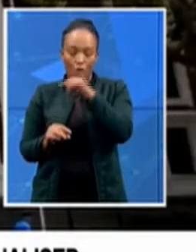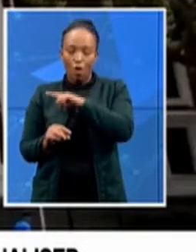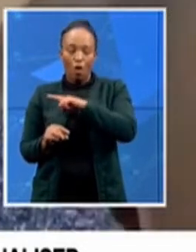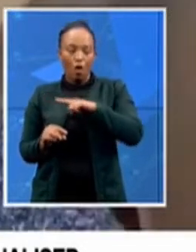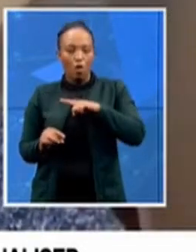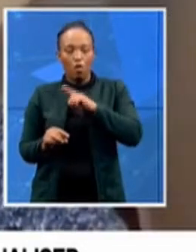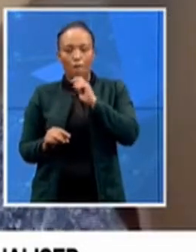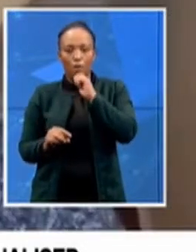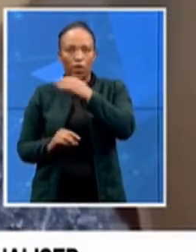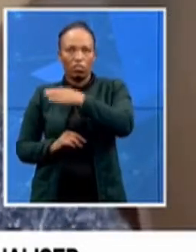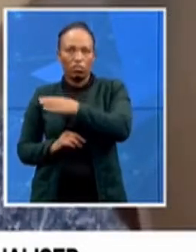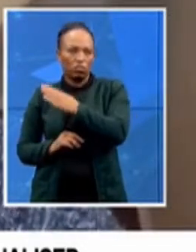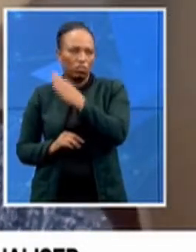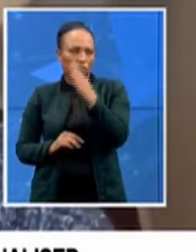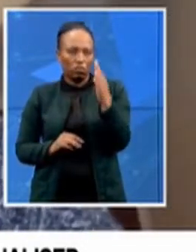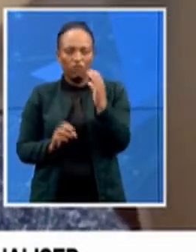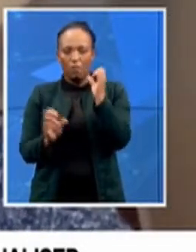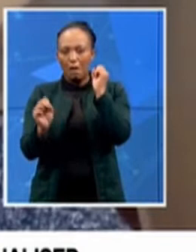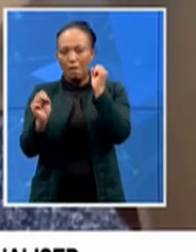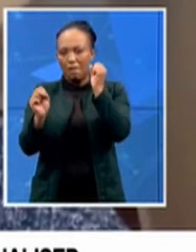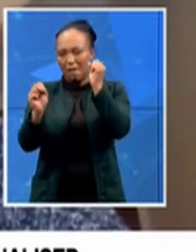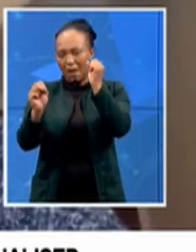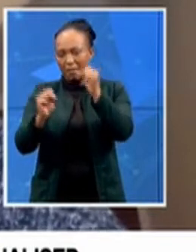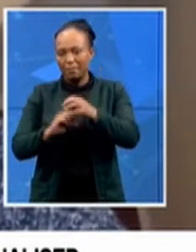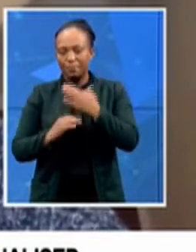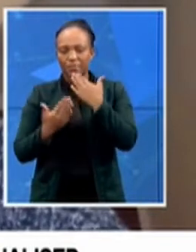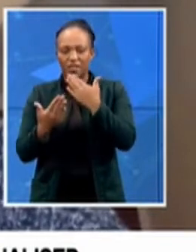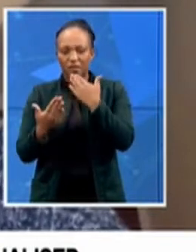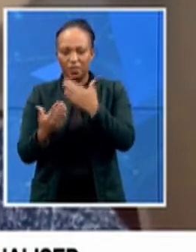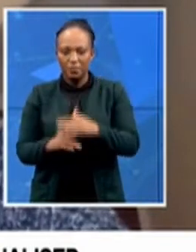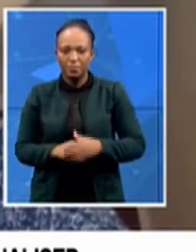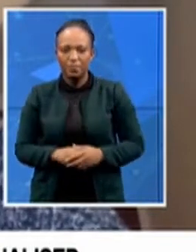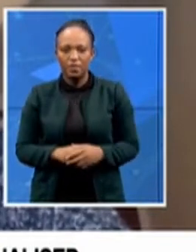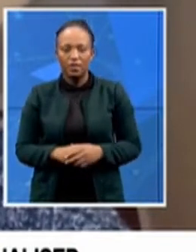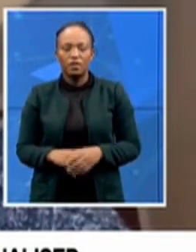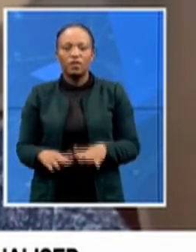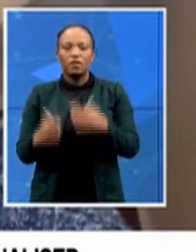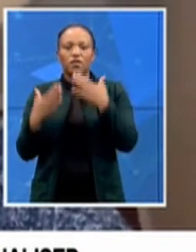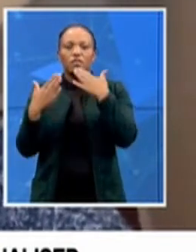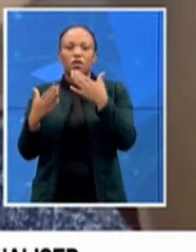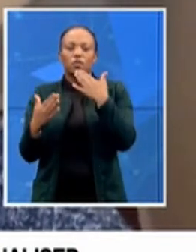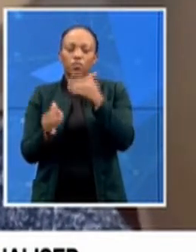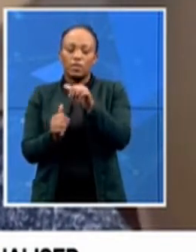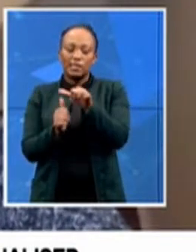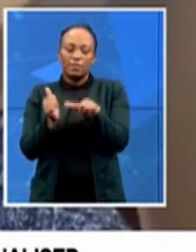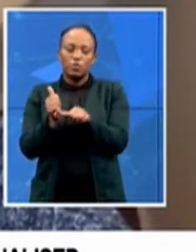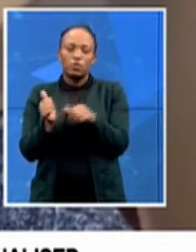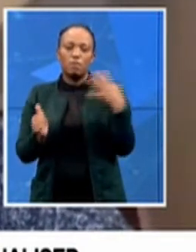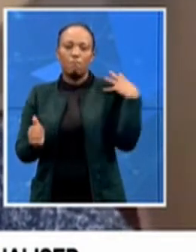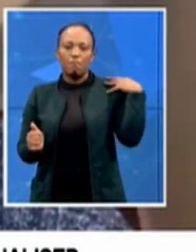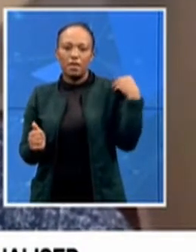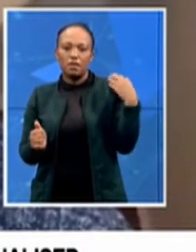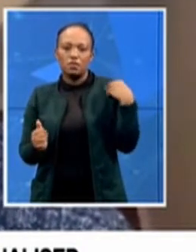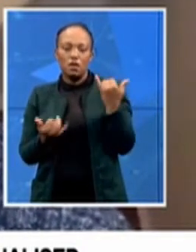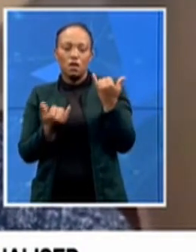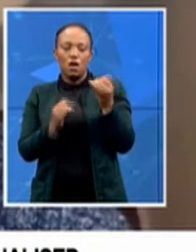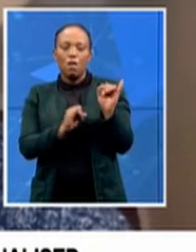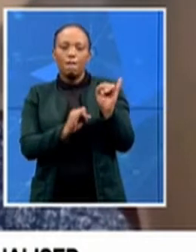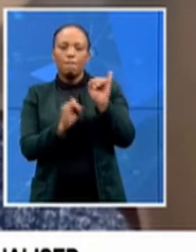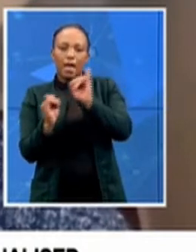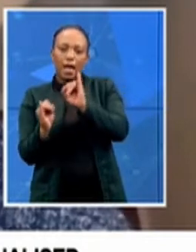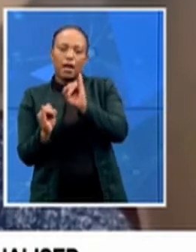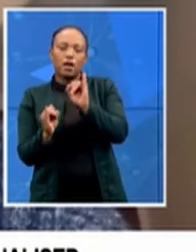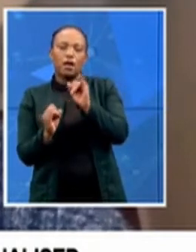Thank you very much, Honorable Deputy Minister. And finally, let us invite back the Honorable Acting Minister to close us out.